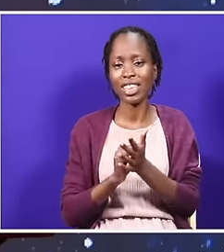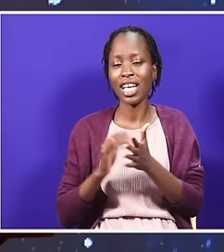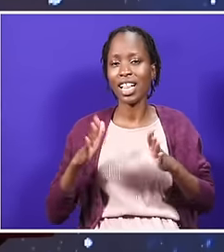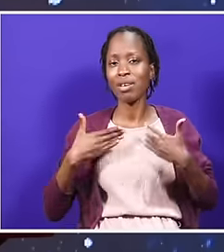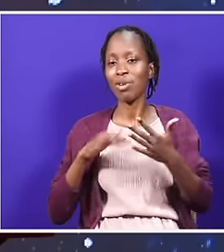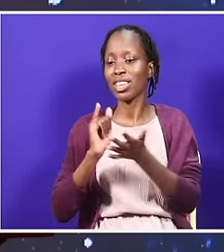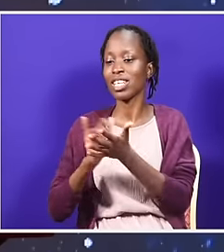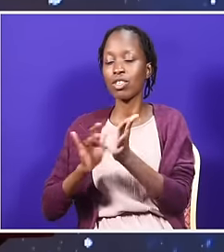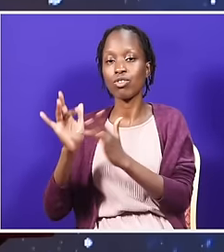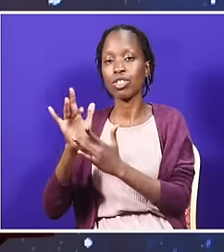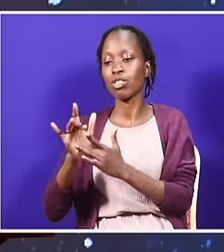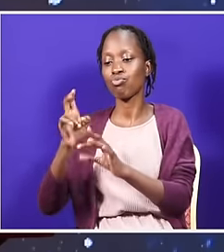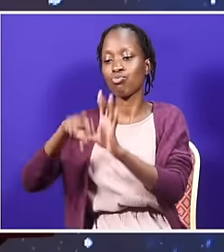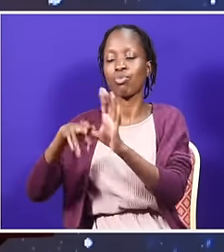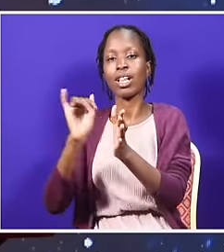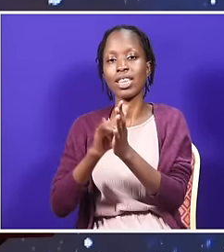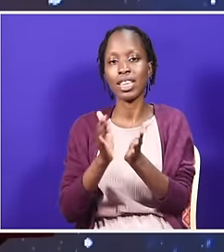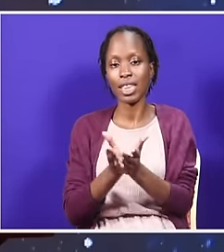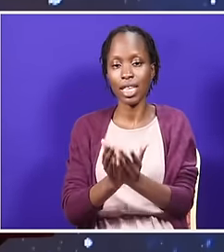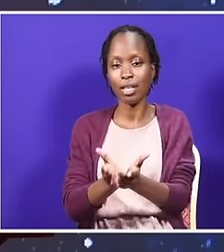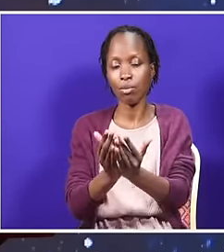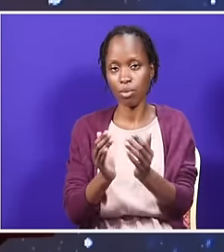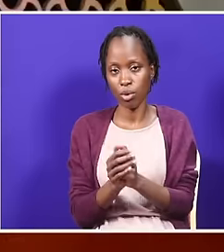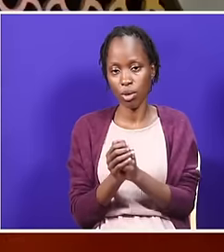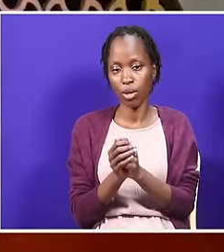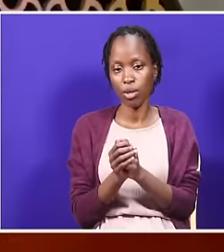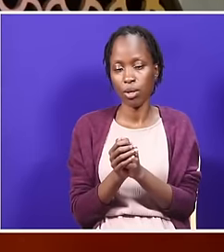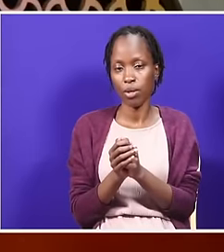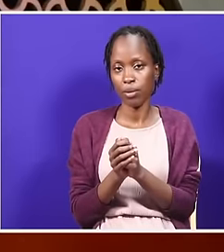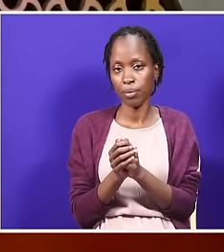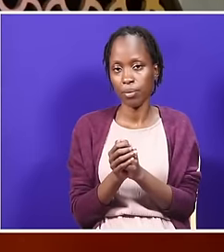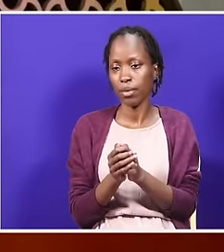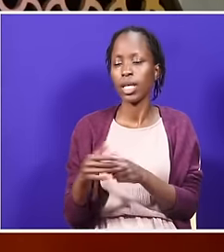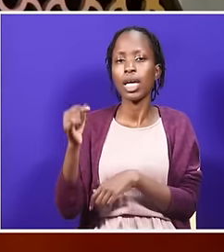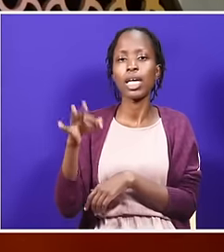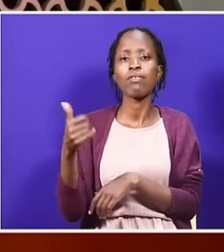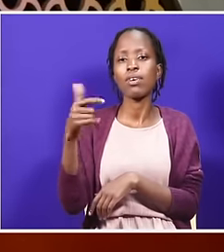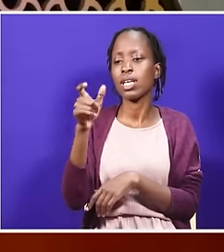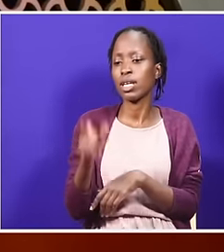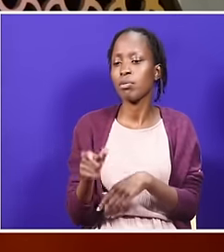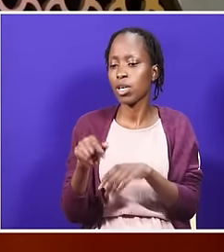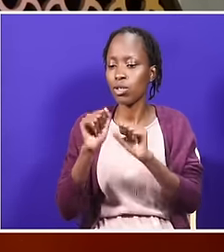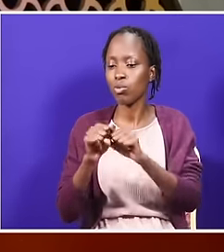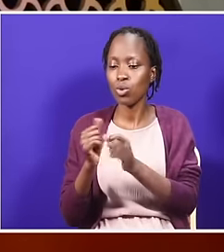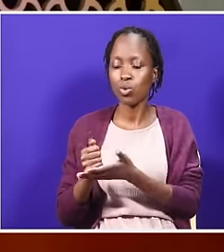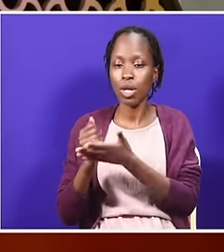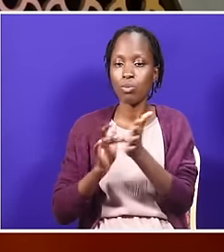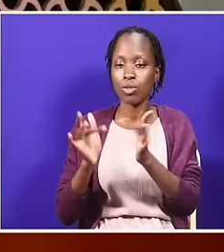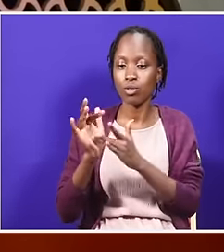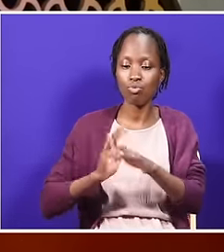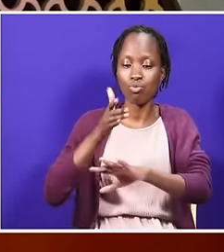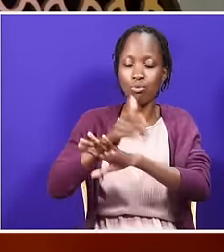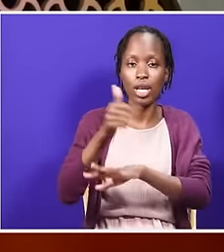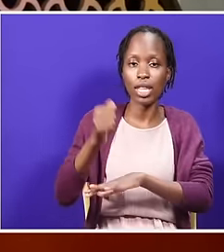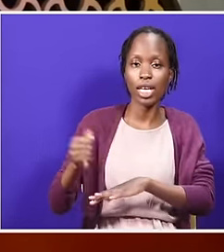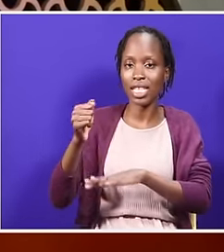got in their boat. I mean, they were sailors. They could get him there. If anybody could get him there, they could get him